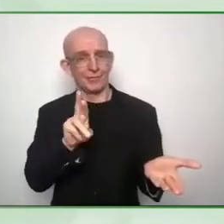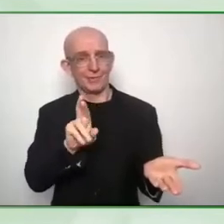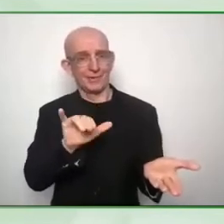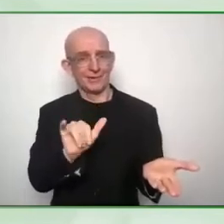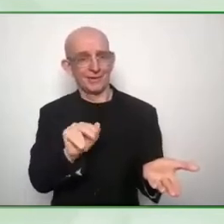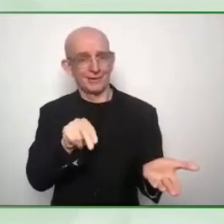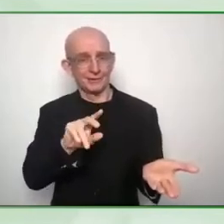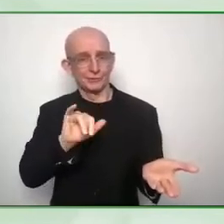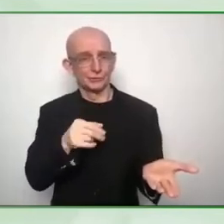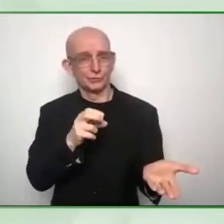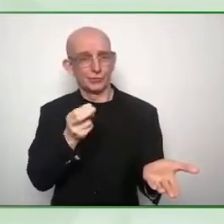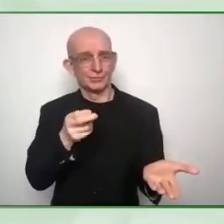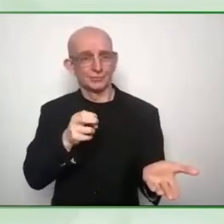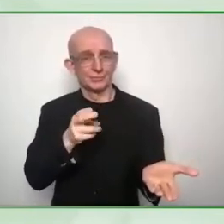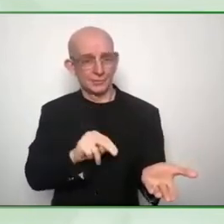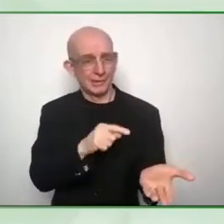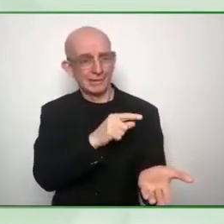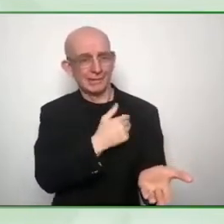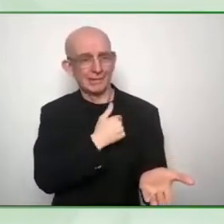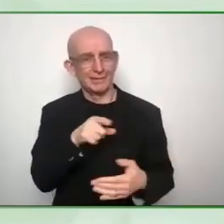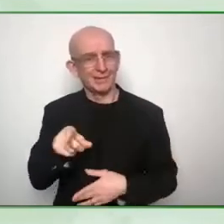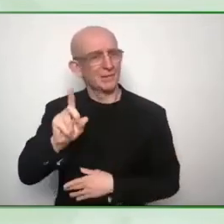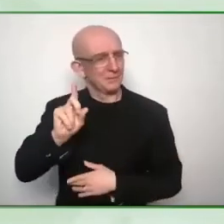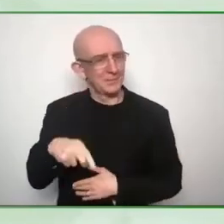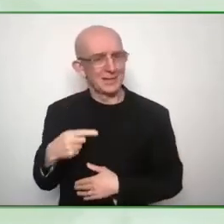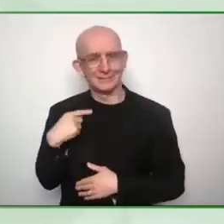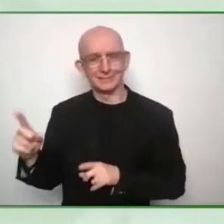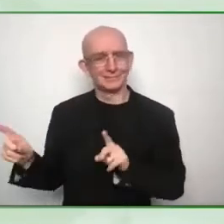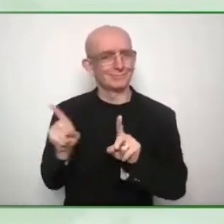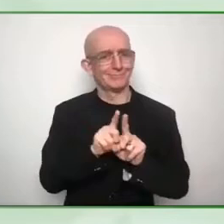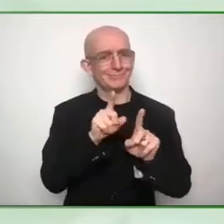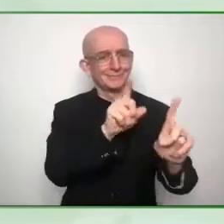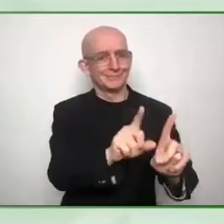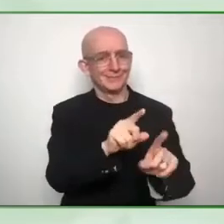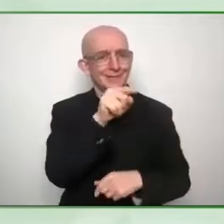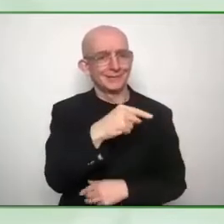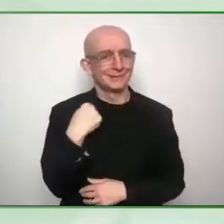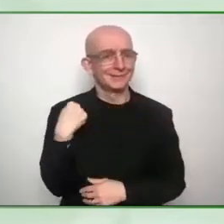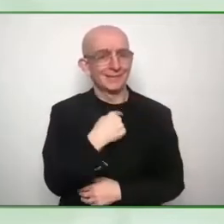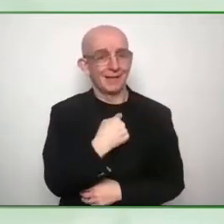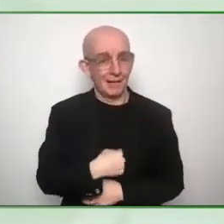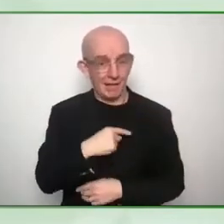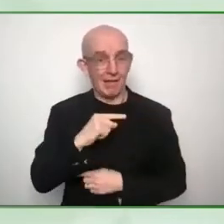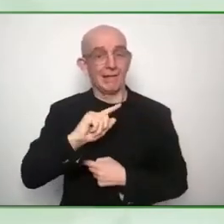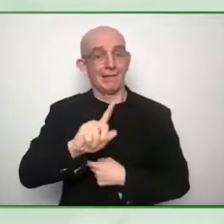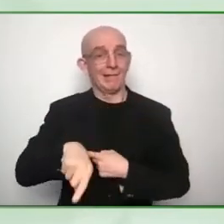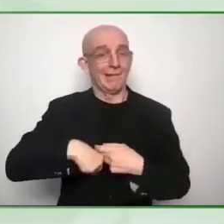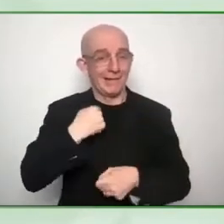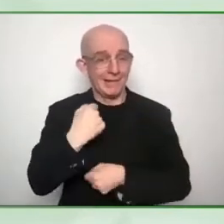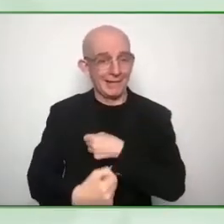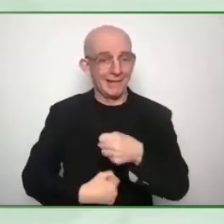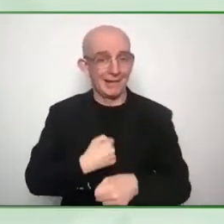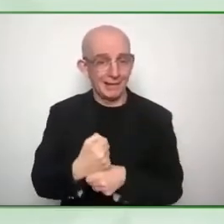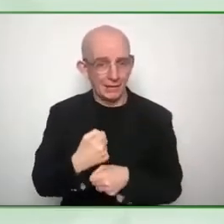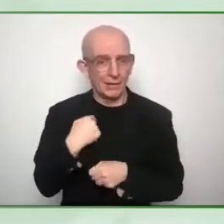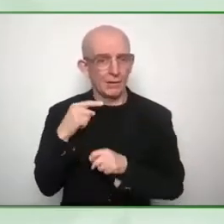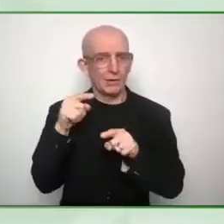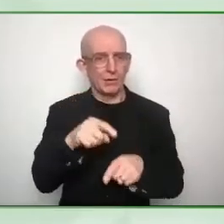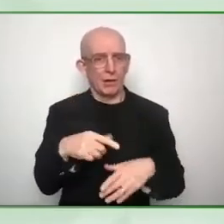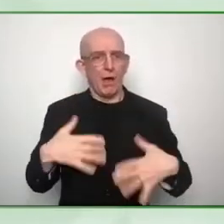center, which we'll talk about in a minute, all these years. So to be able to finalize it